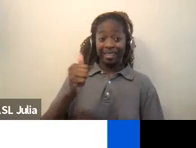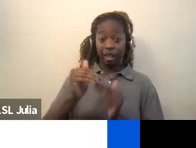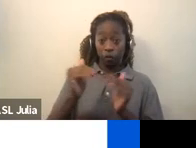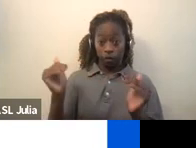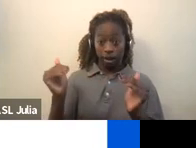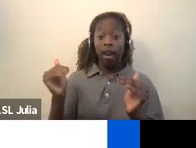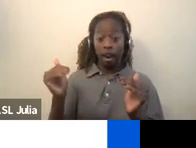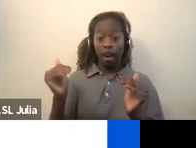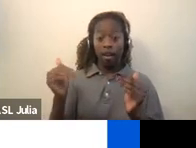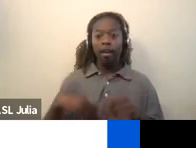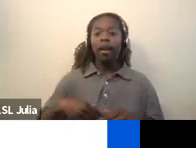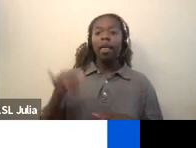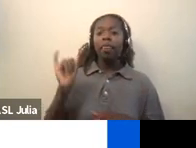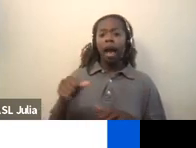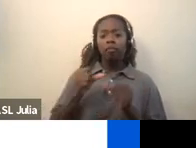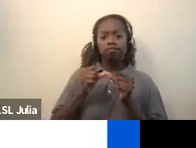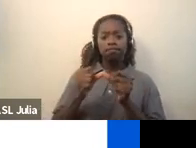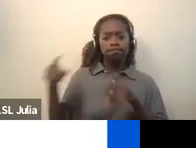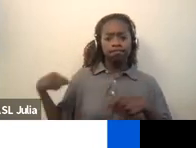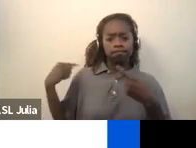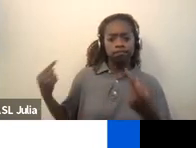with pre-pandemic performance